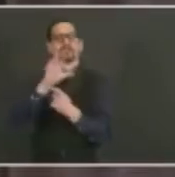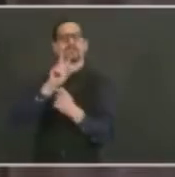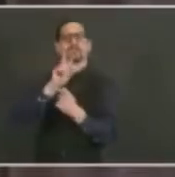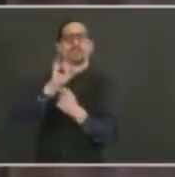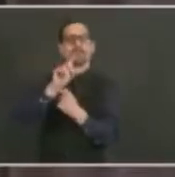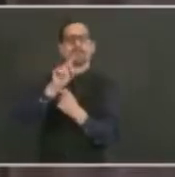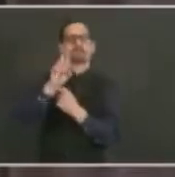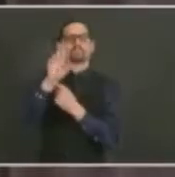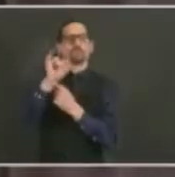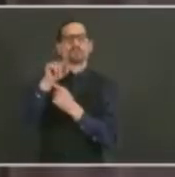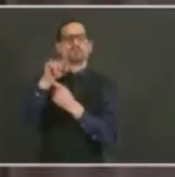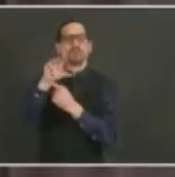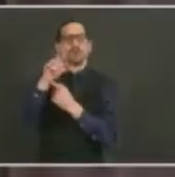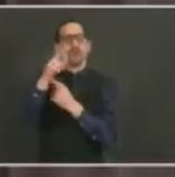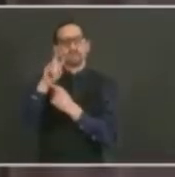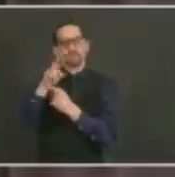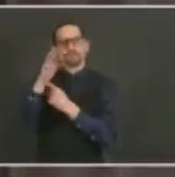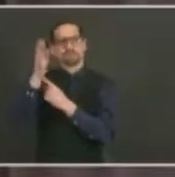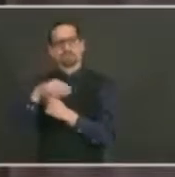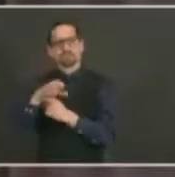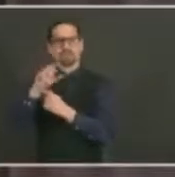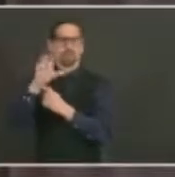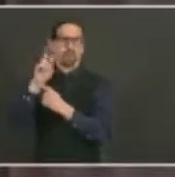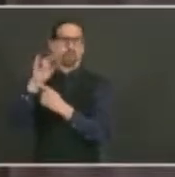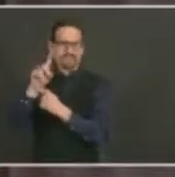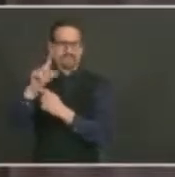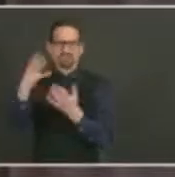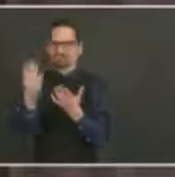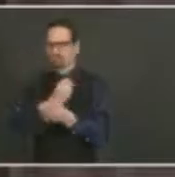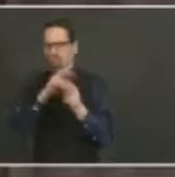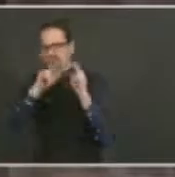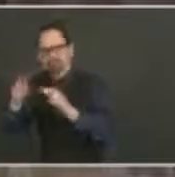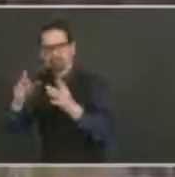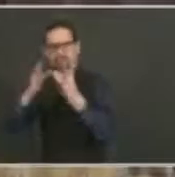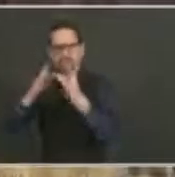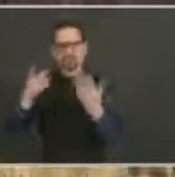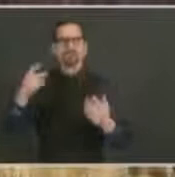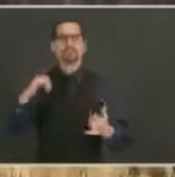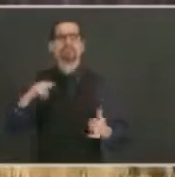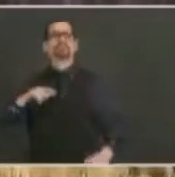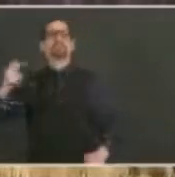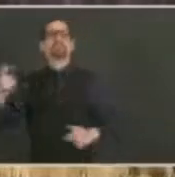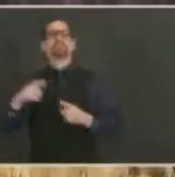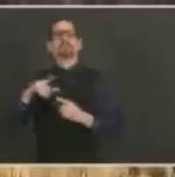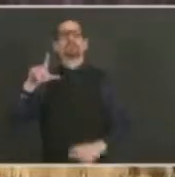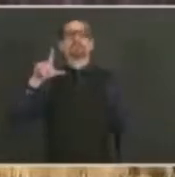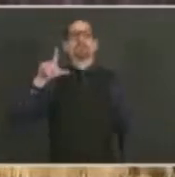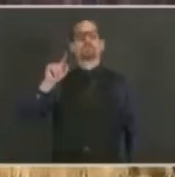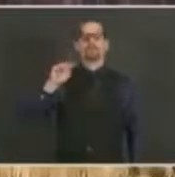covid.ri.gov/treatment. And with that, I'm going to pass things to our Lieutenant Governor McKee.